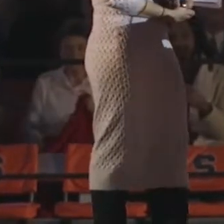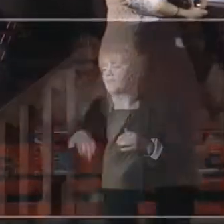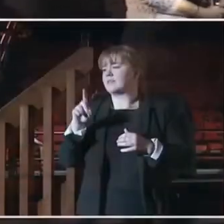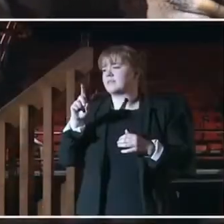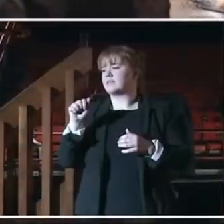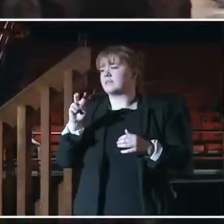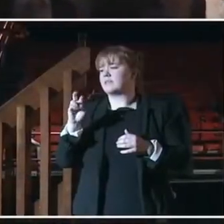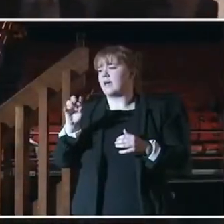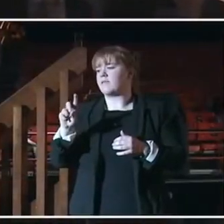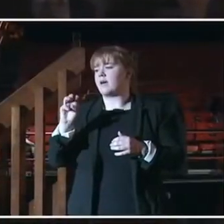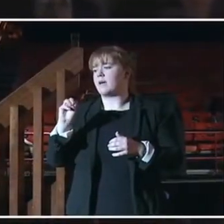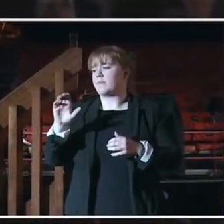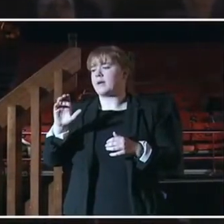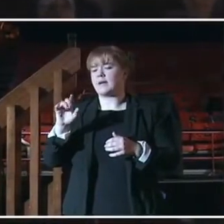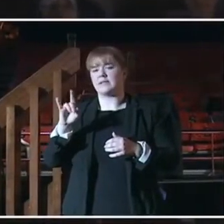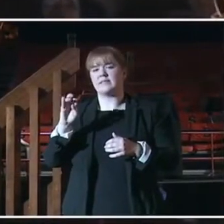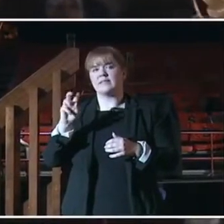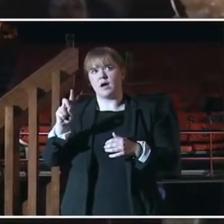so much.